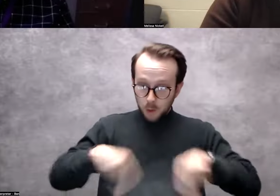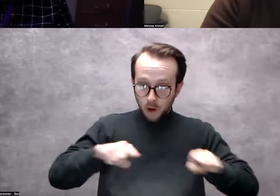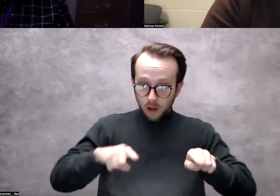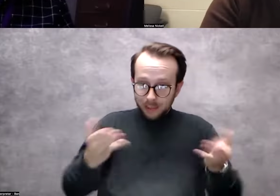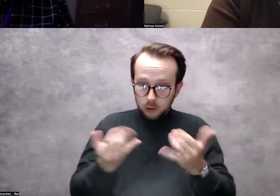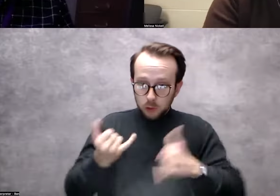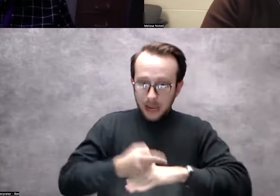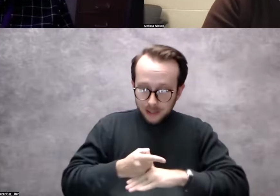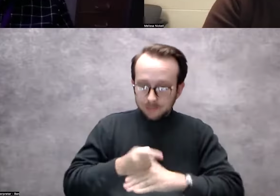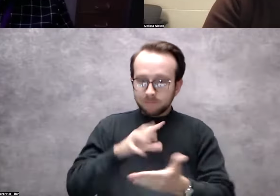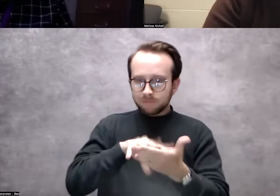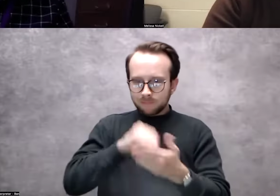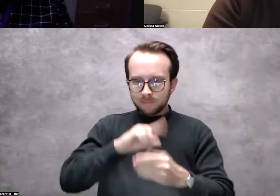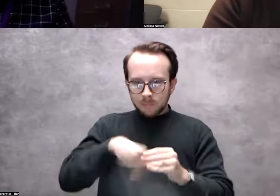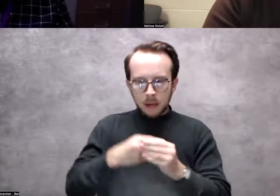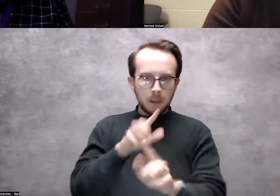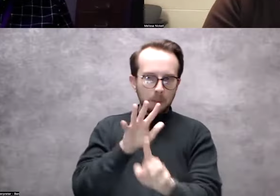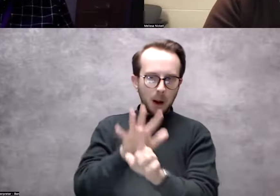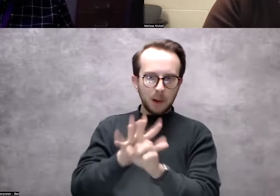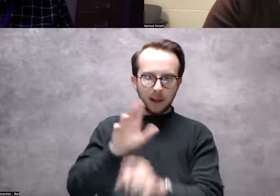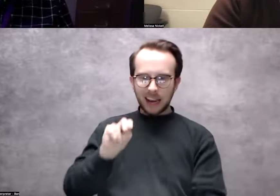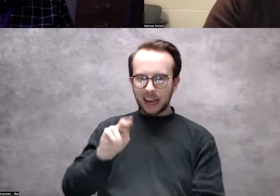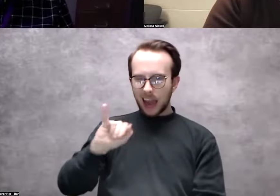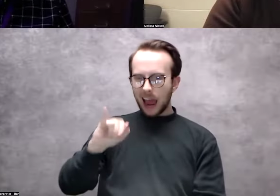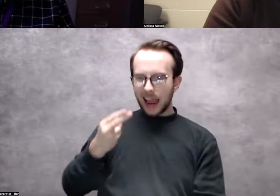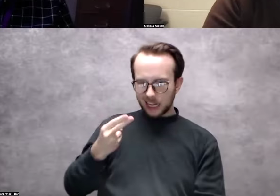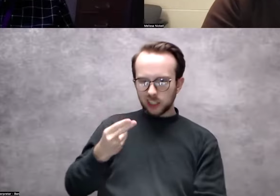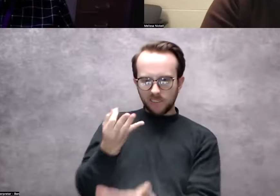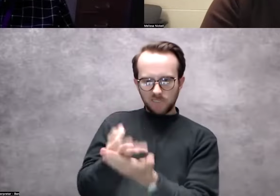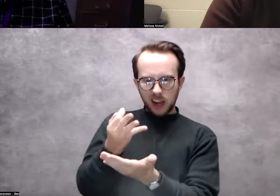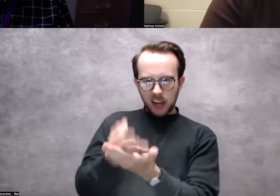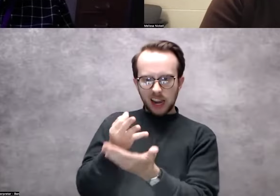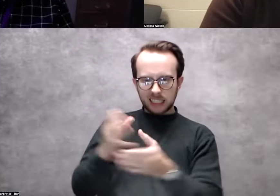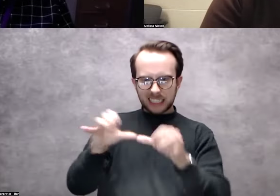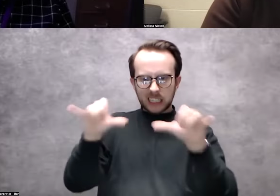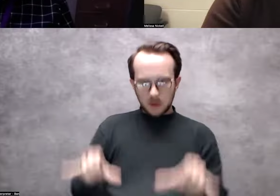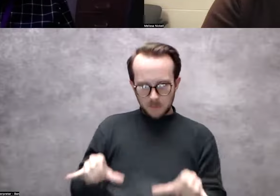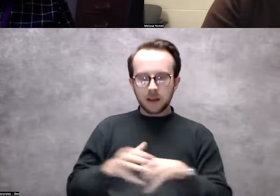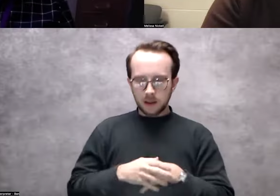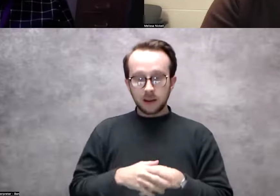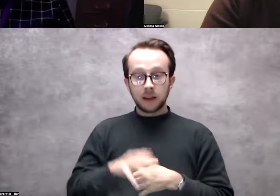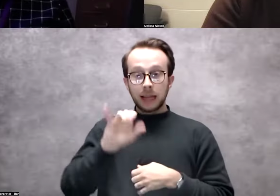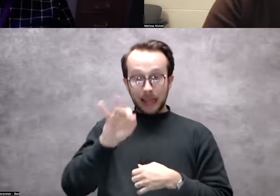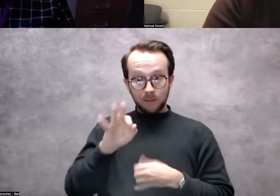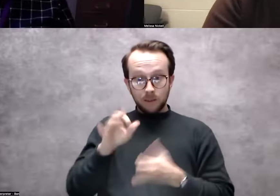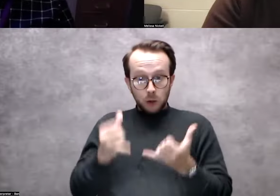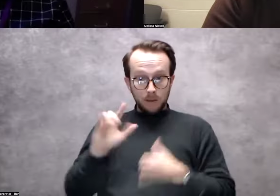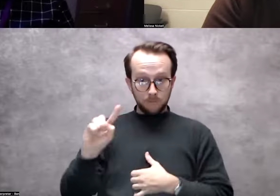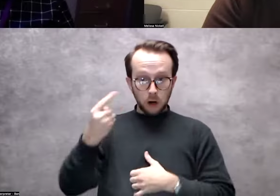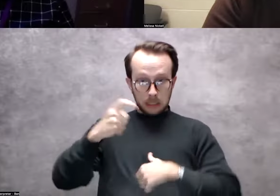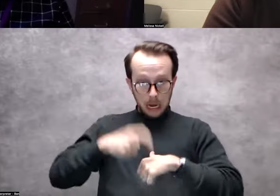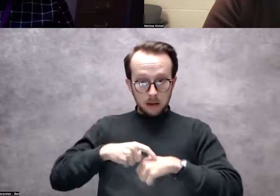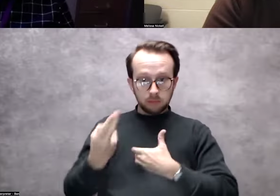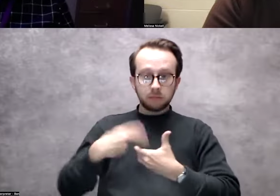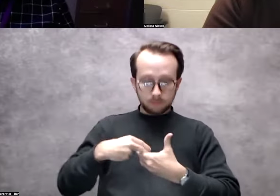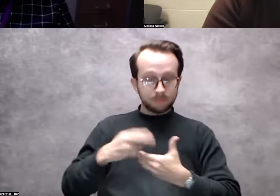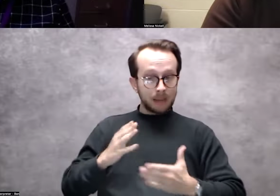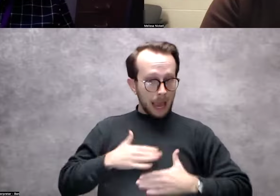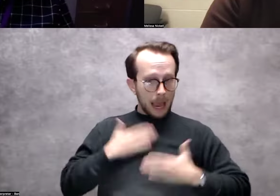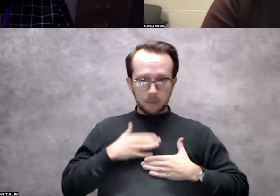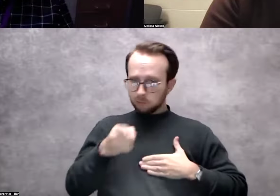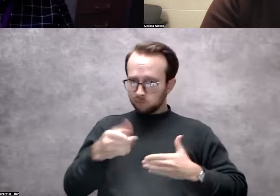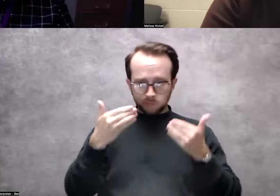the popular NIH R-Series funding mechanisms. If you're joining us for the first time, we're happy to receive your